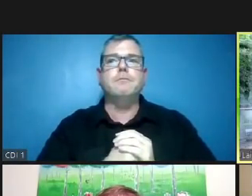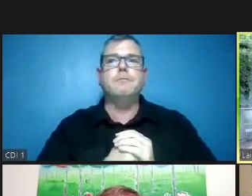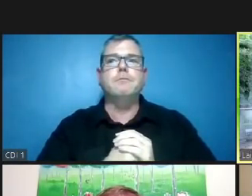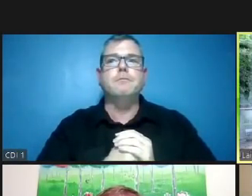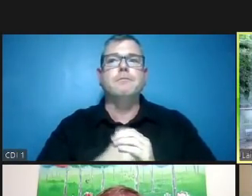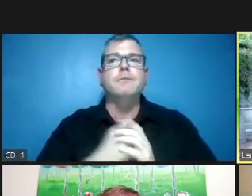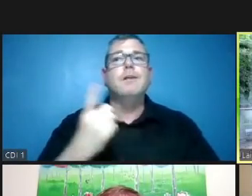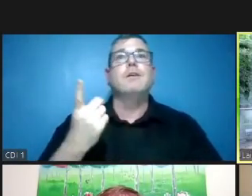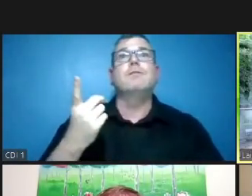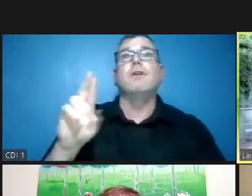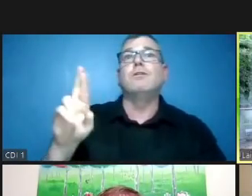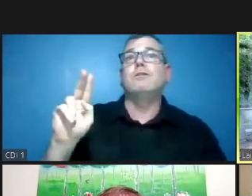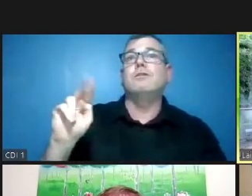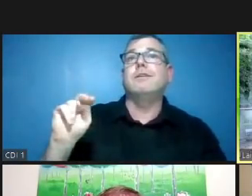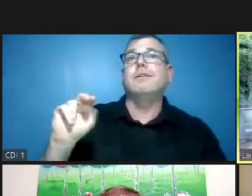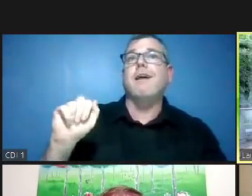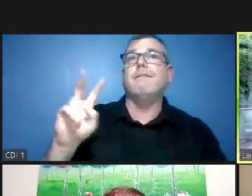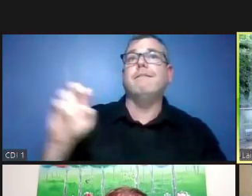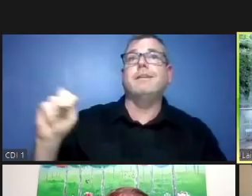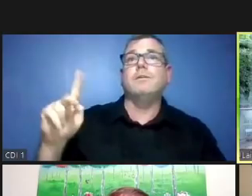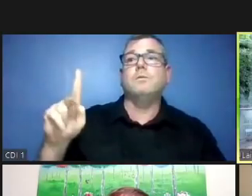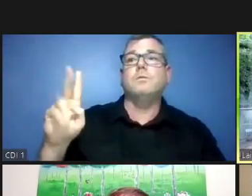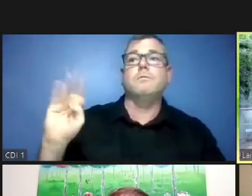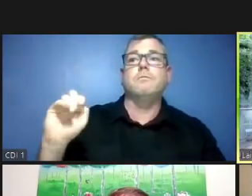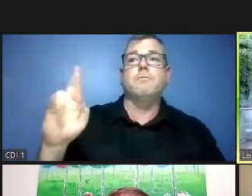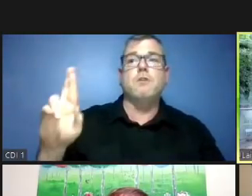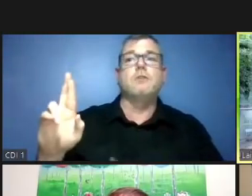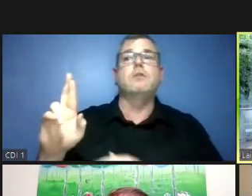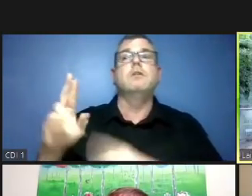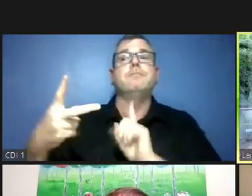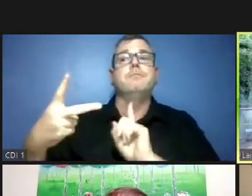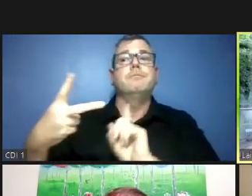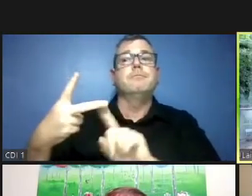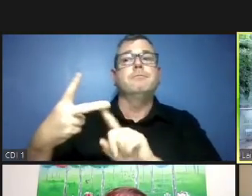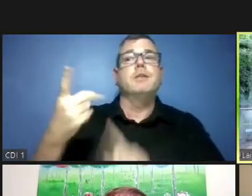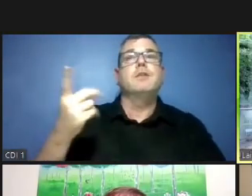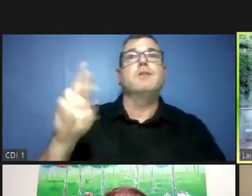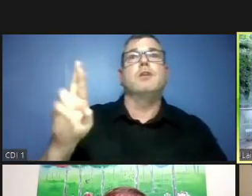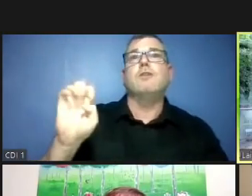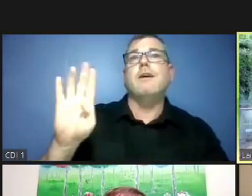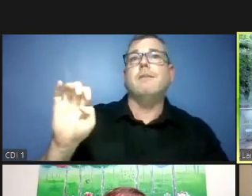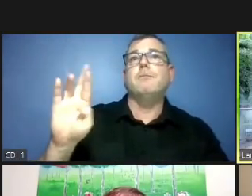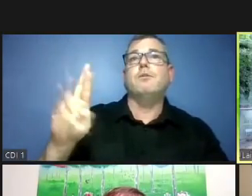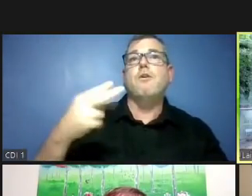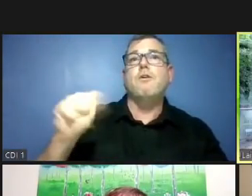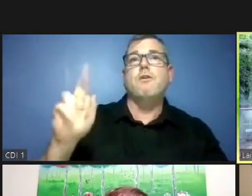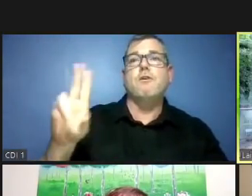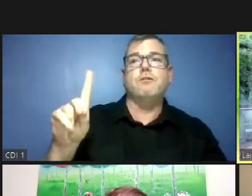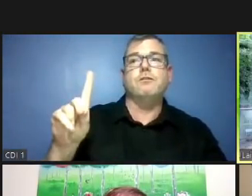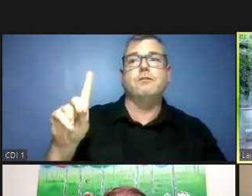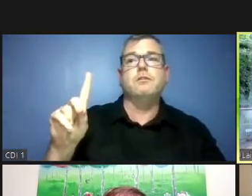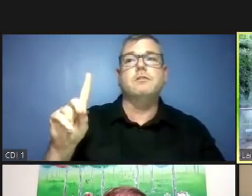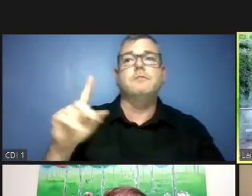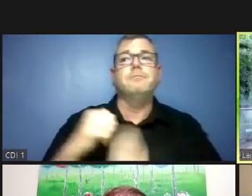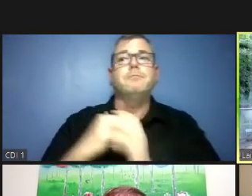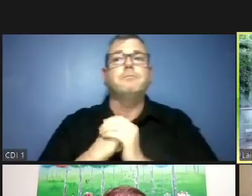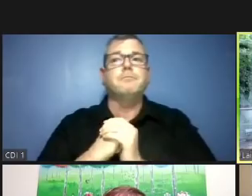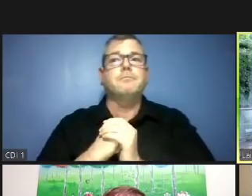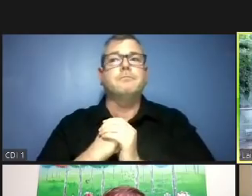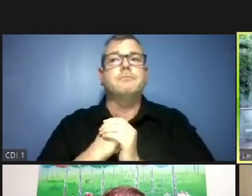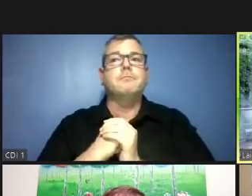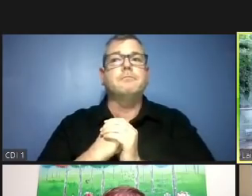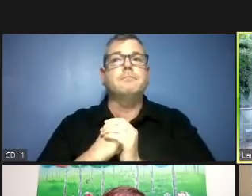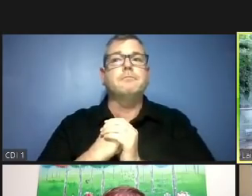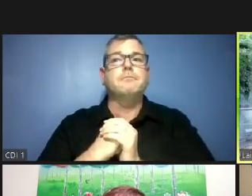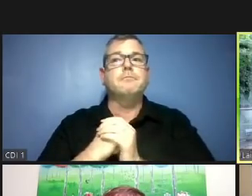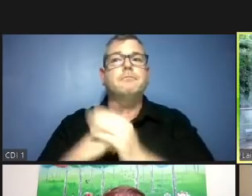as well as Dr. Laura Eberhard, who is the Chief of Intensive Care. We are also joined by Dr. Shilpa